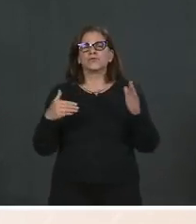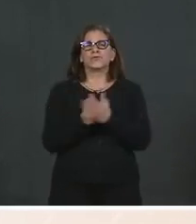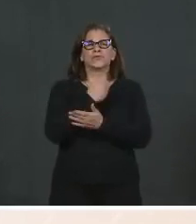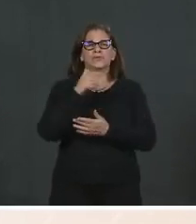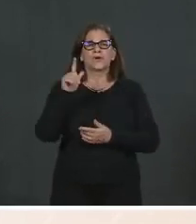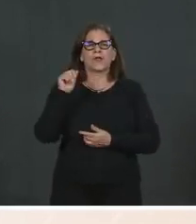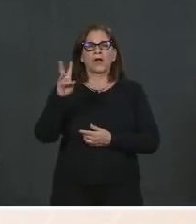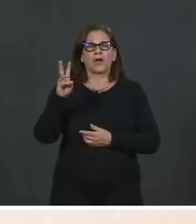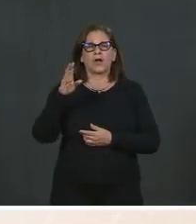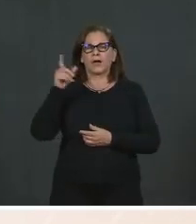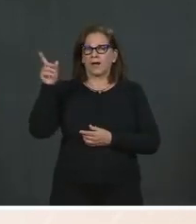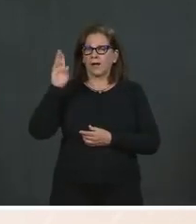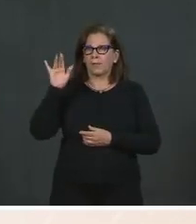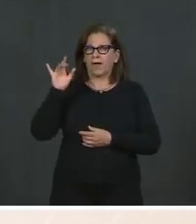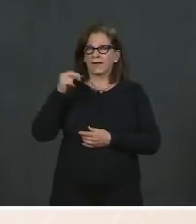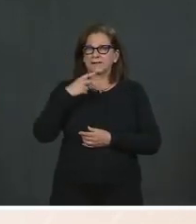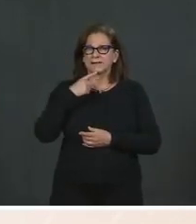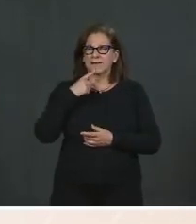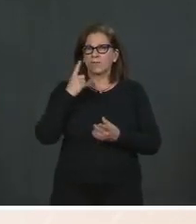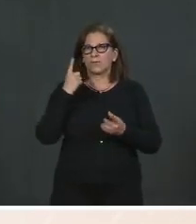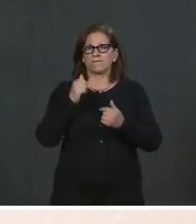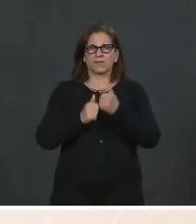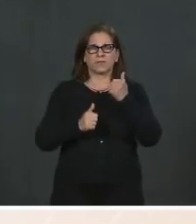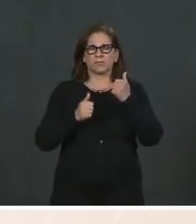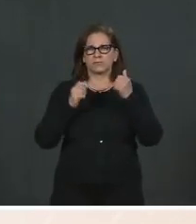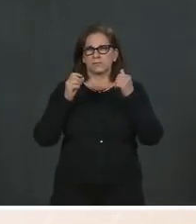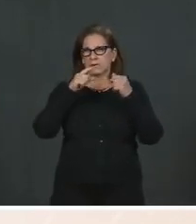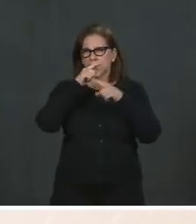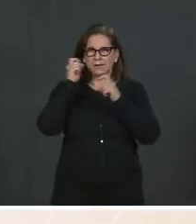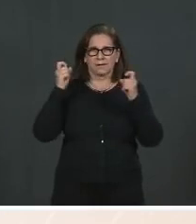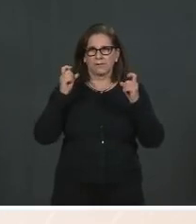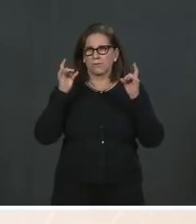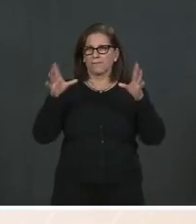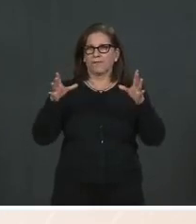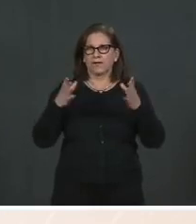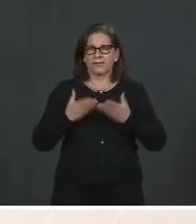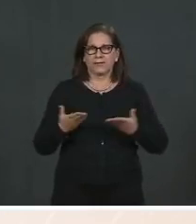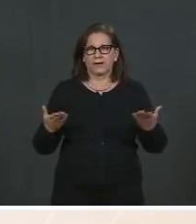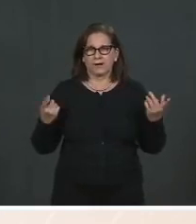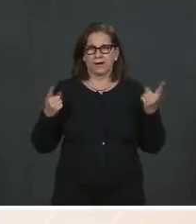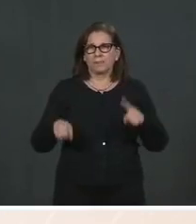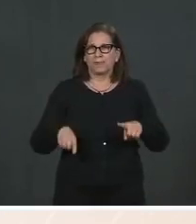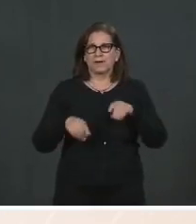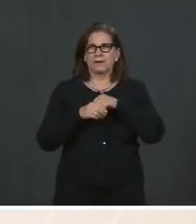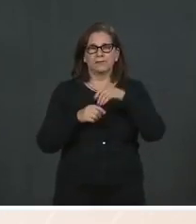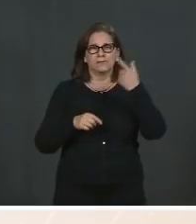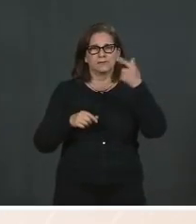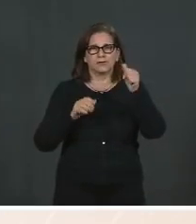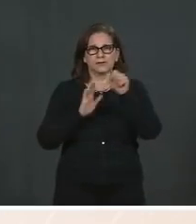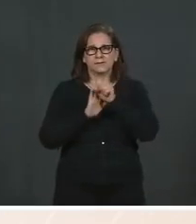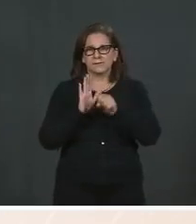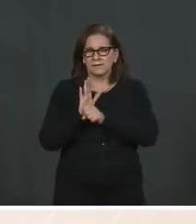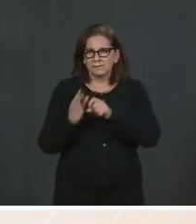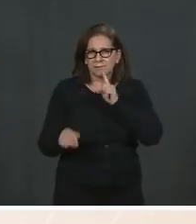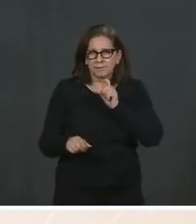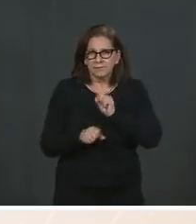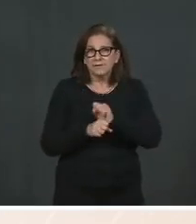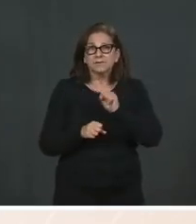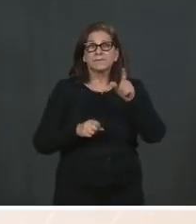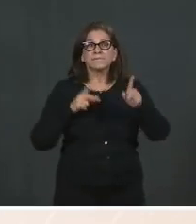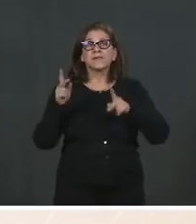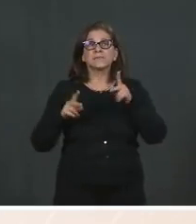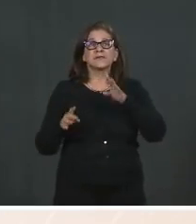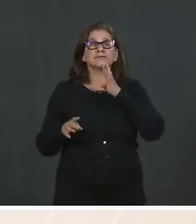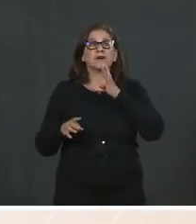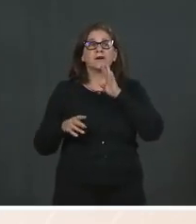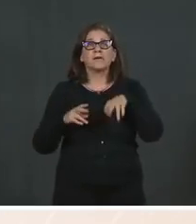White House believe now that the laws have been signed, that companies or individual consumers should boycott Georgia or Georgia businesses? Like, what should people